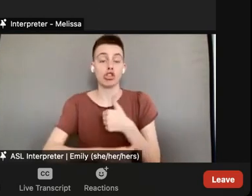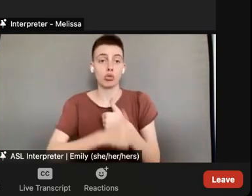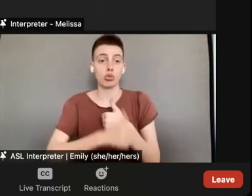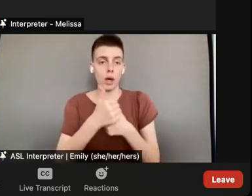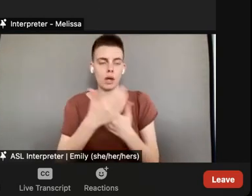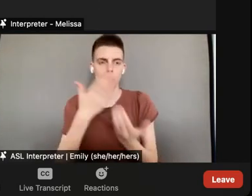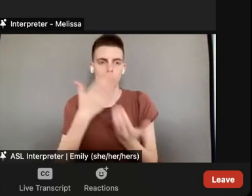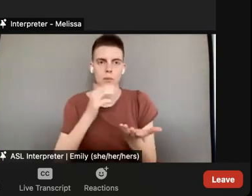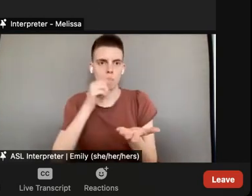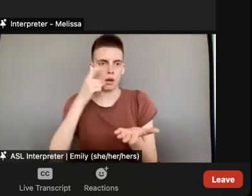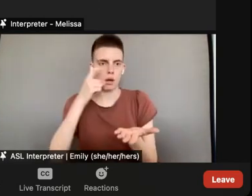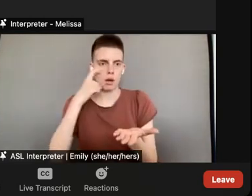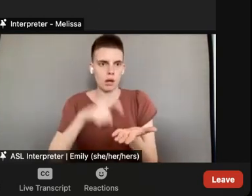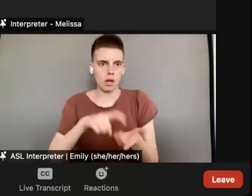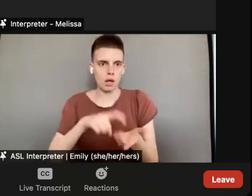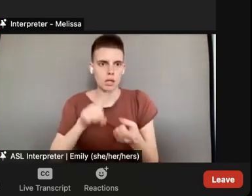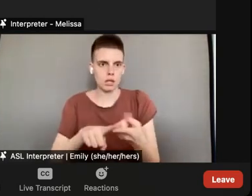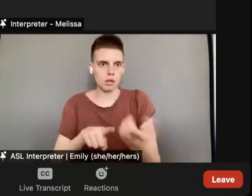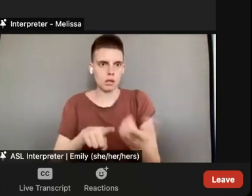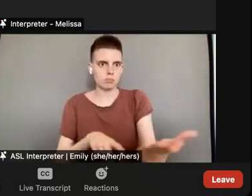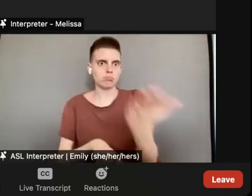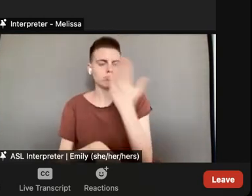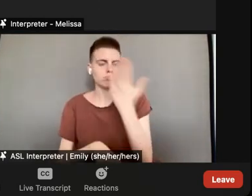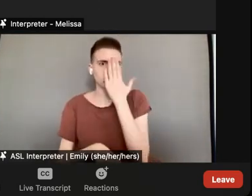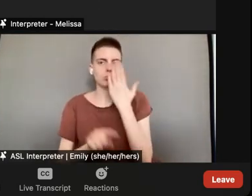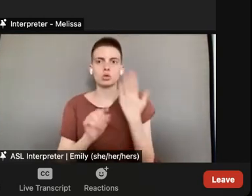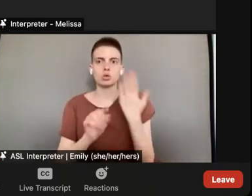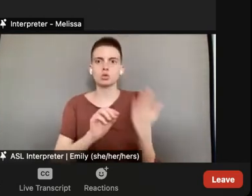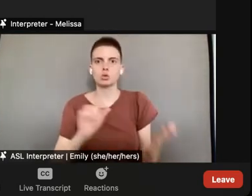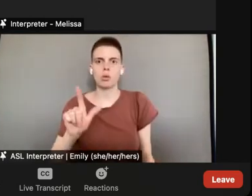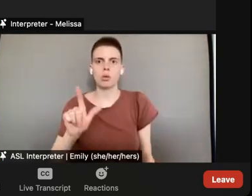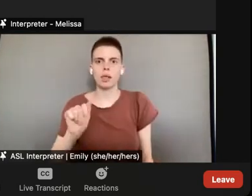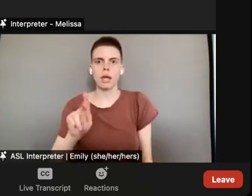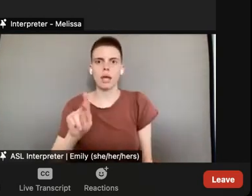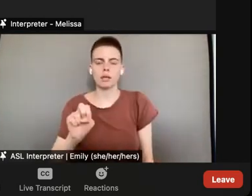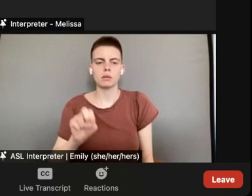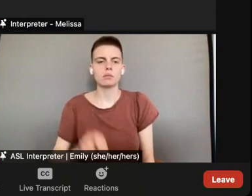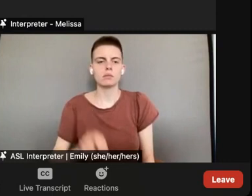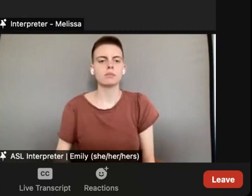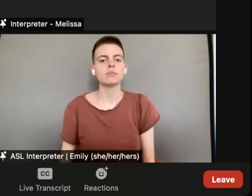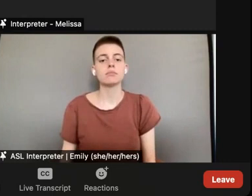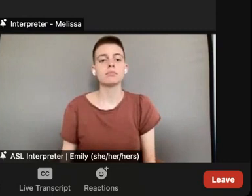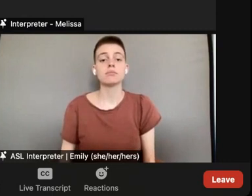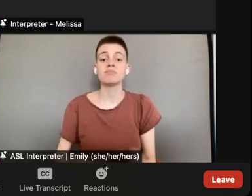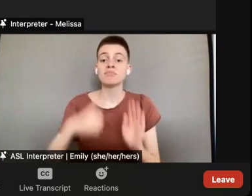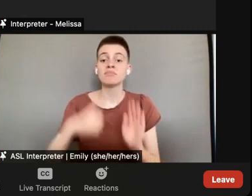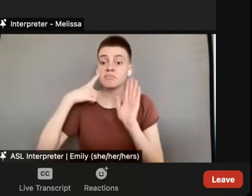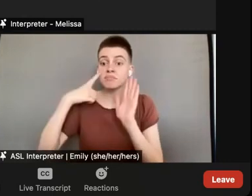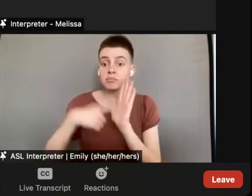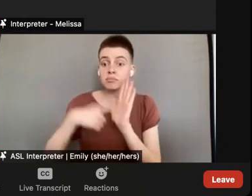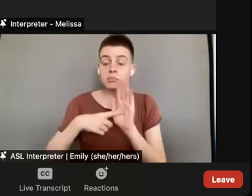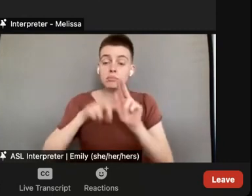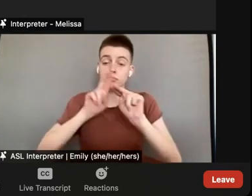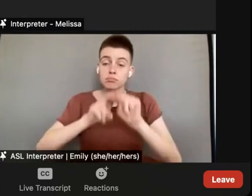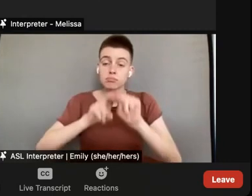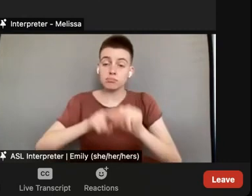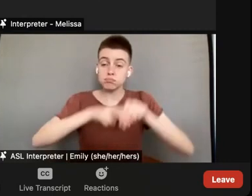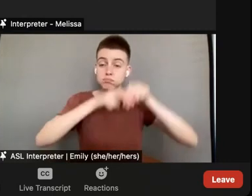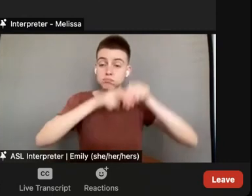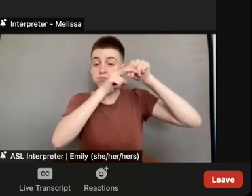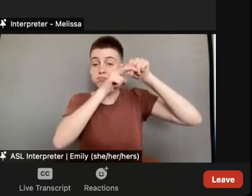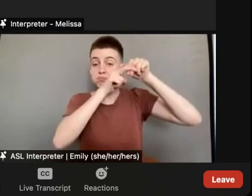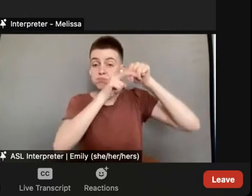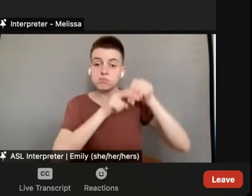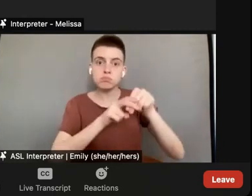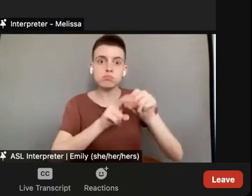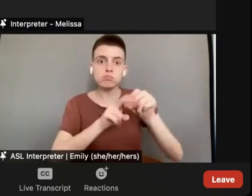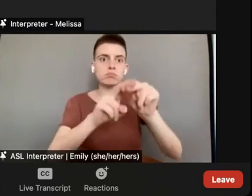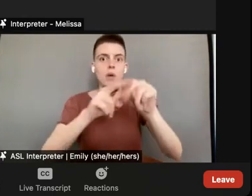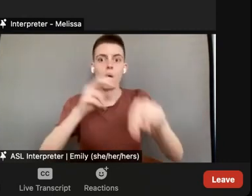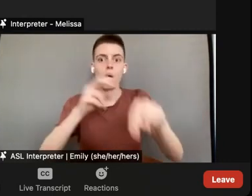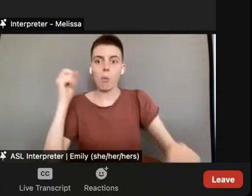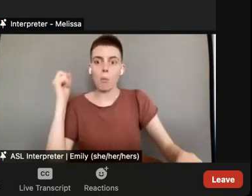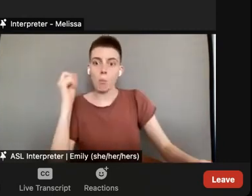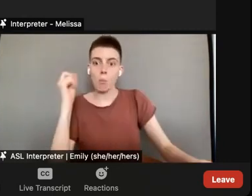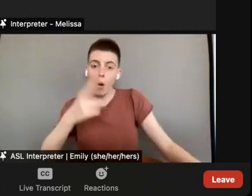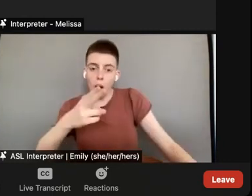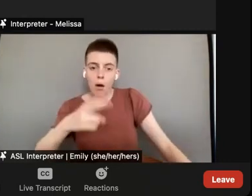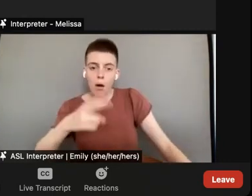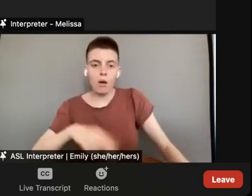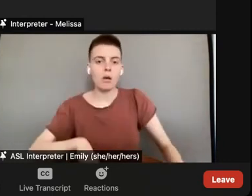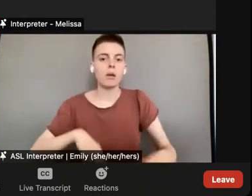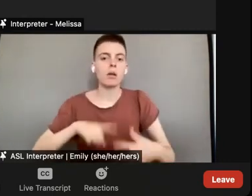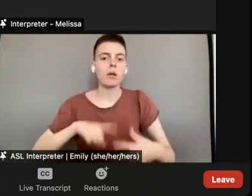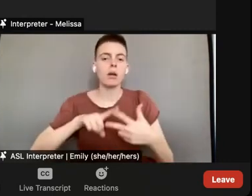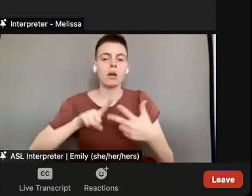So sometimes something like a ball or a moving swing or even a child running is really a threat to the child with